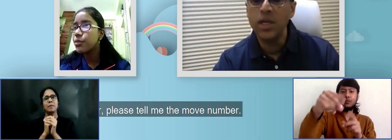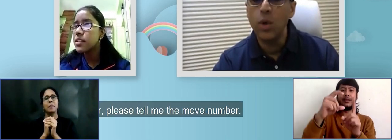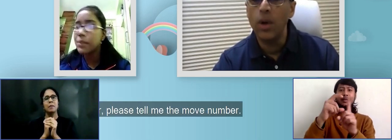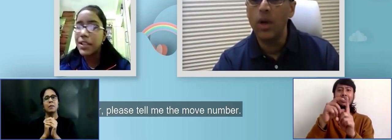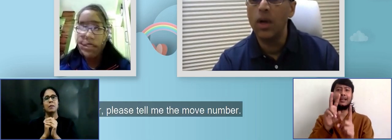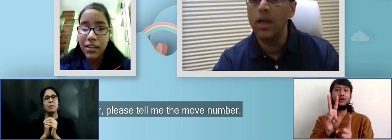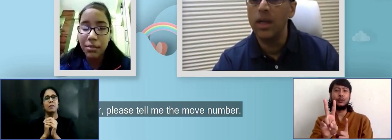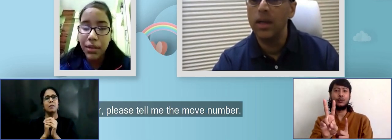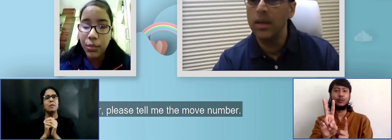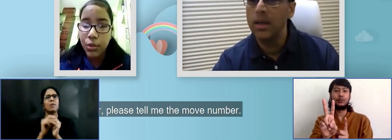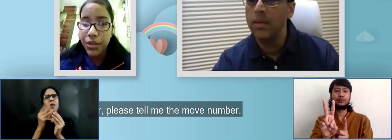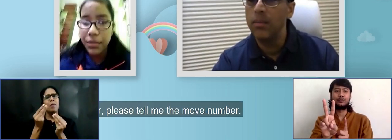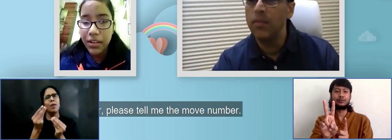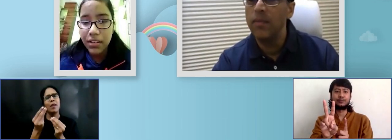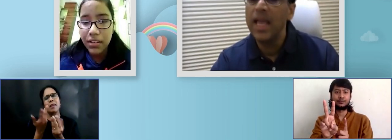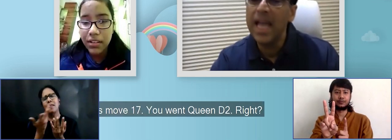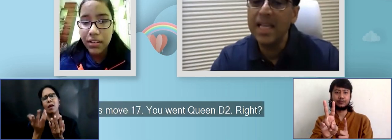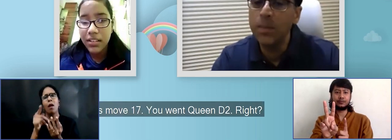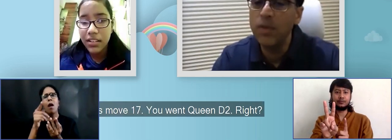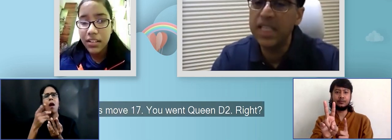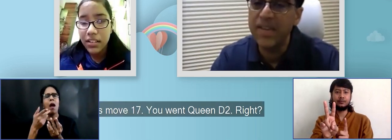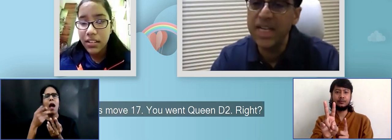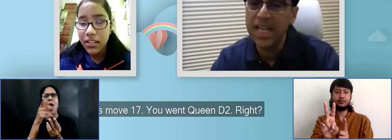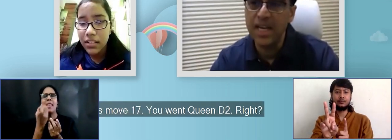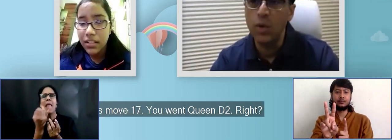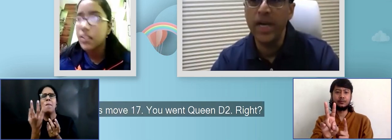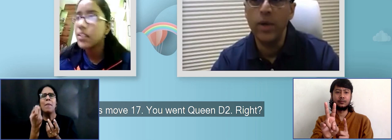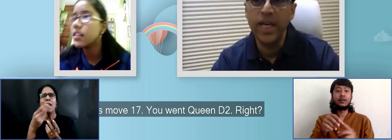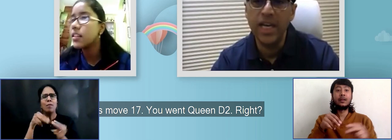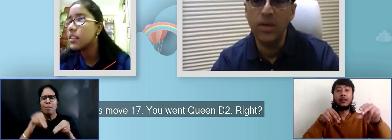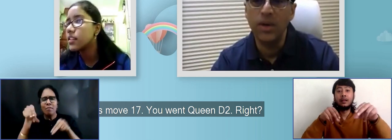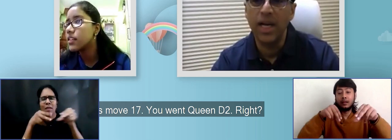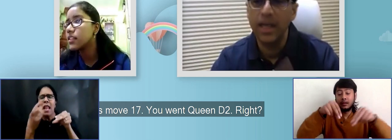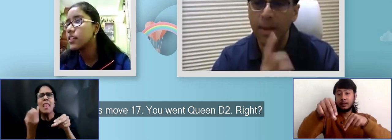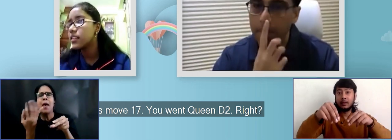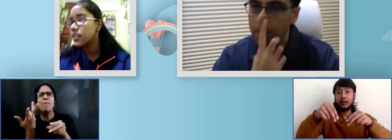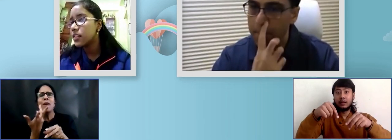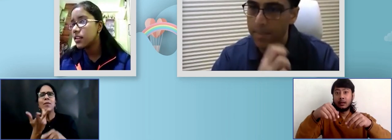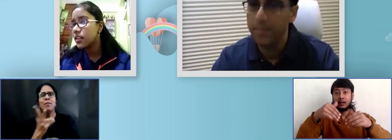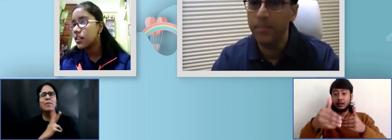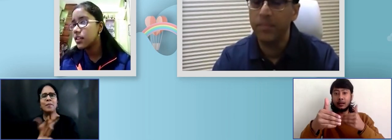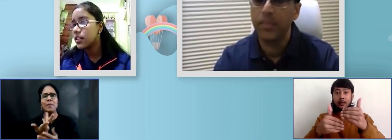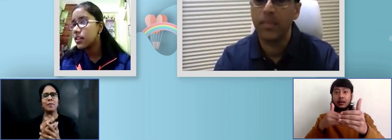and I went... Sir, please tell me move number. Yeah, it's move 17. You went queen d2, right?